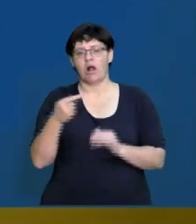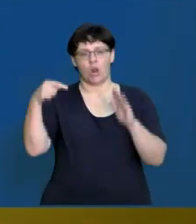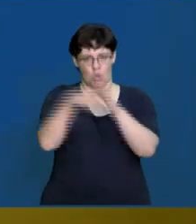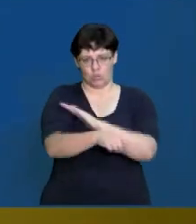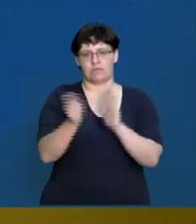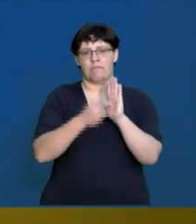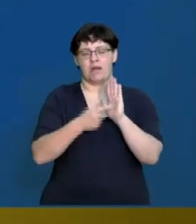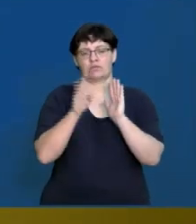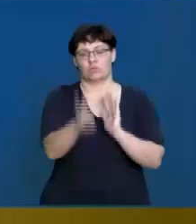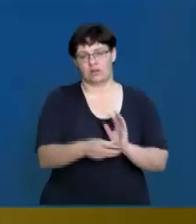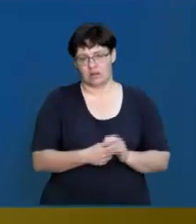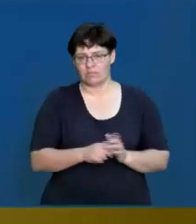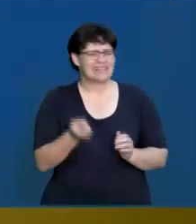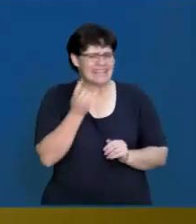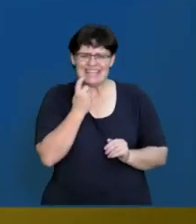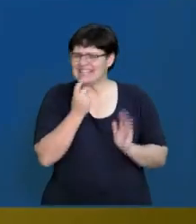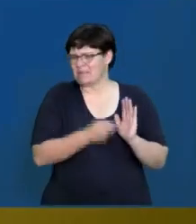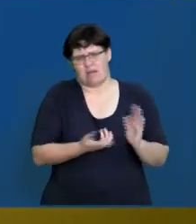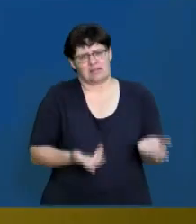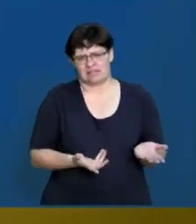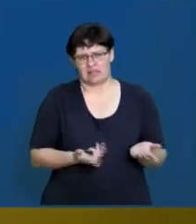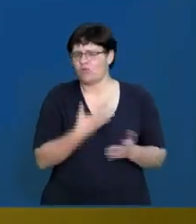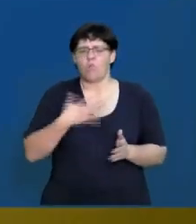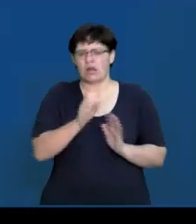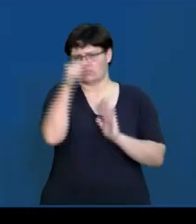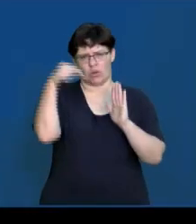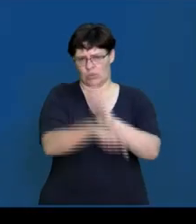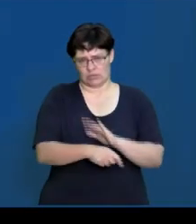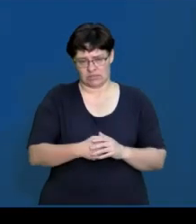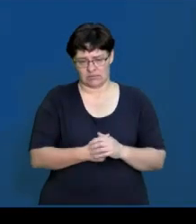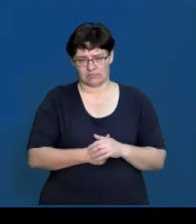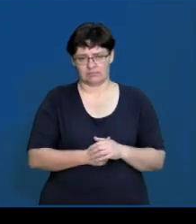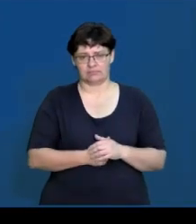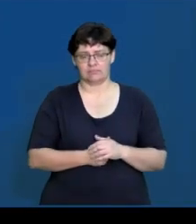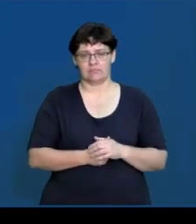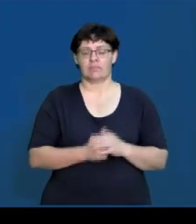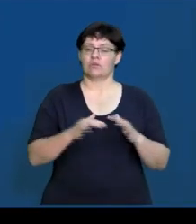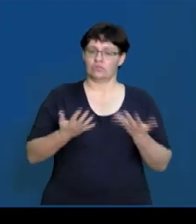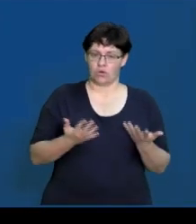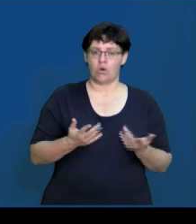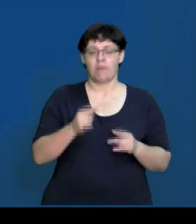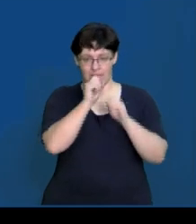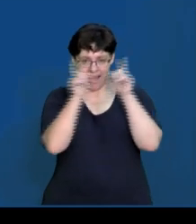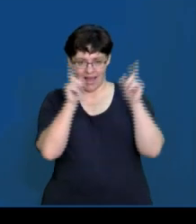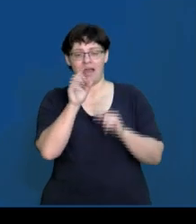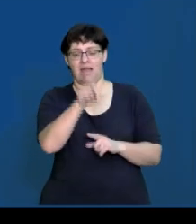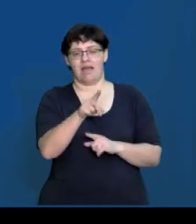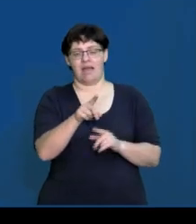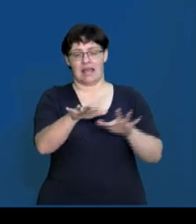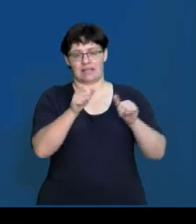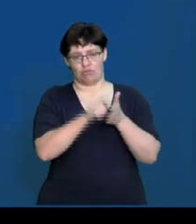on the marks there. Those are easy marks, boys and girls. I don't want you guys to lose out on those ones. So let's be alert in the